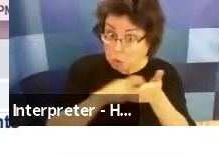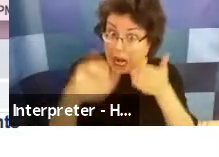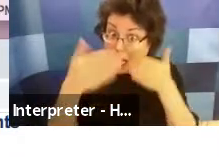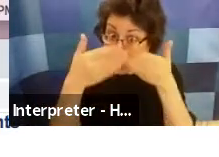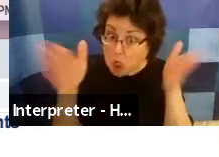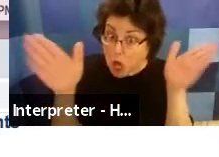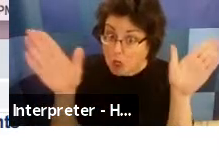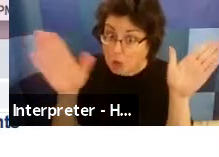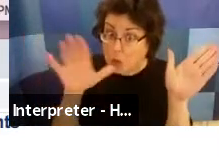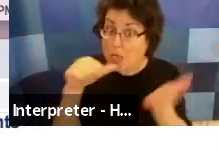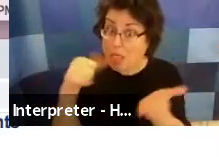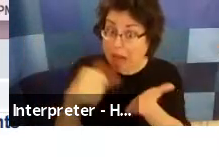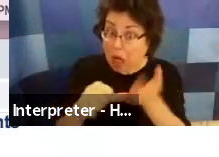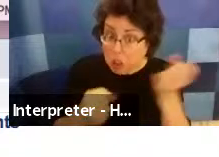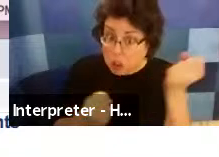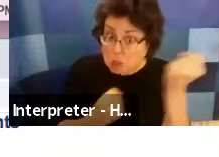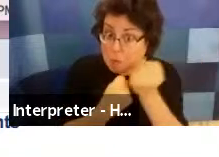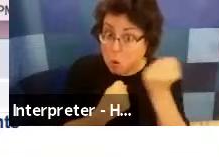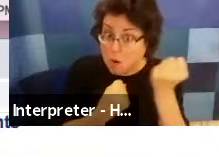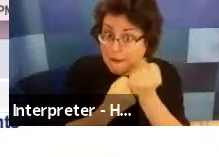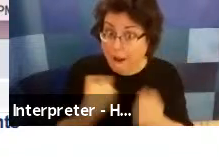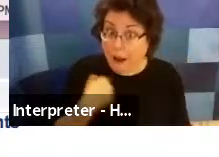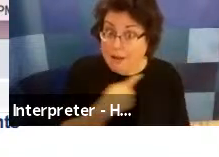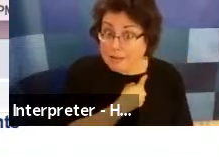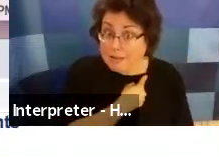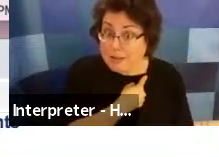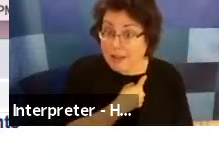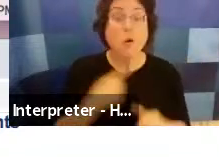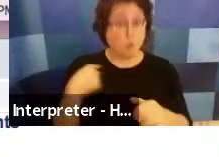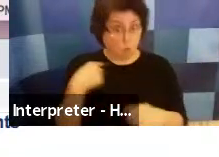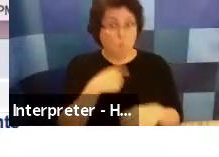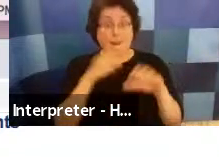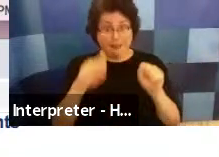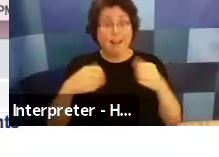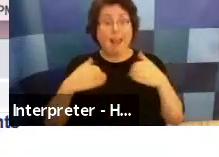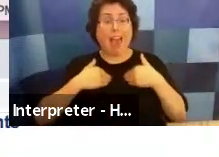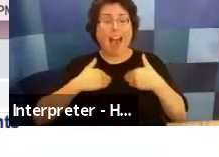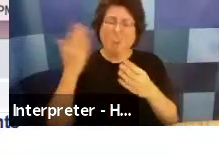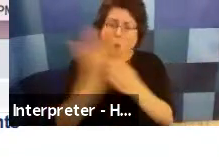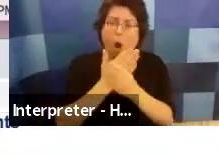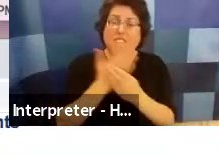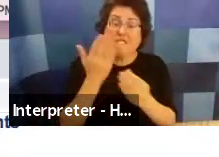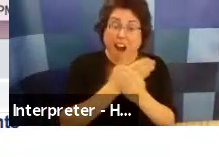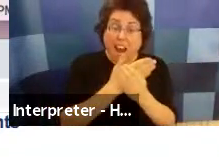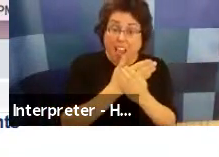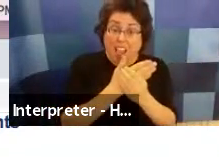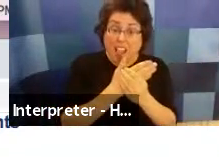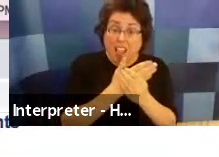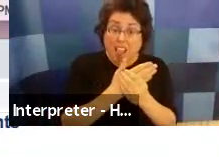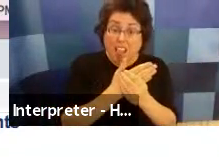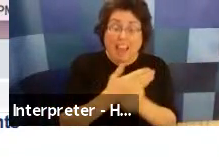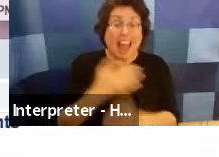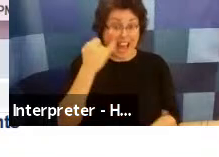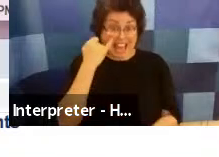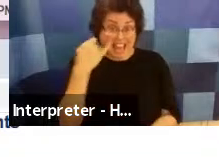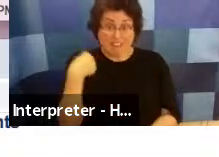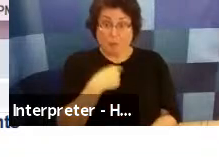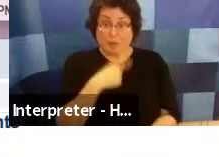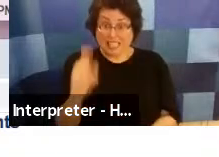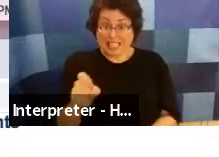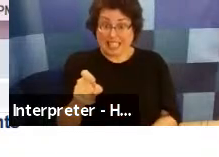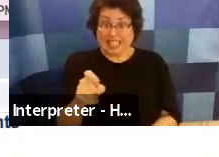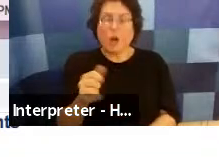letter of support that we could keep on file? And as needed, we could submit that with a